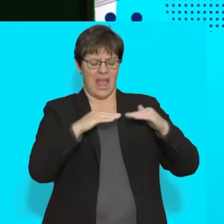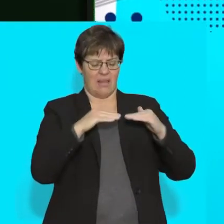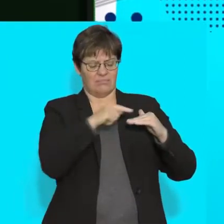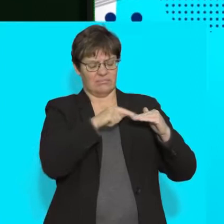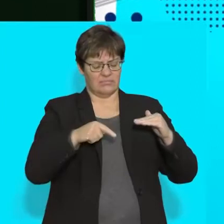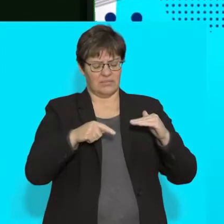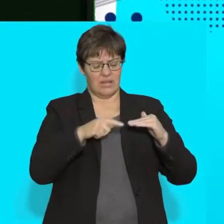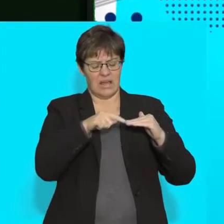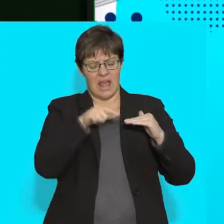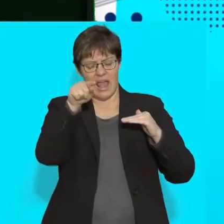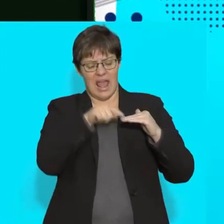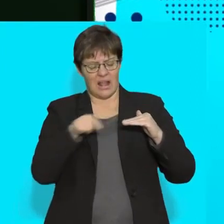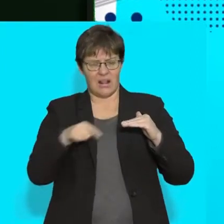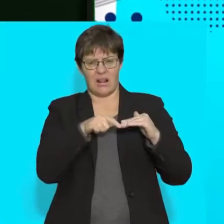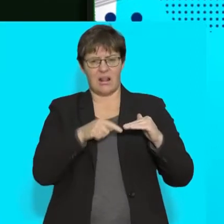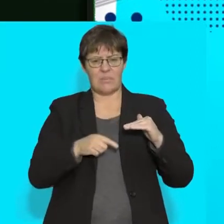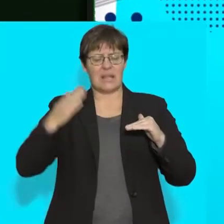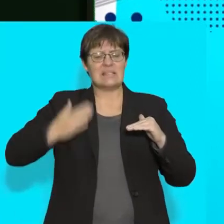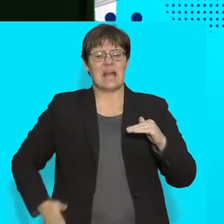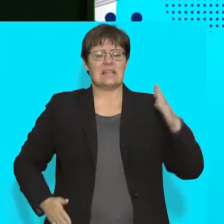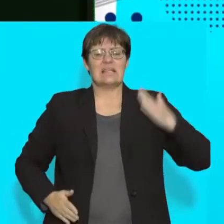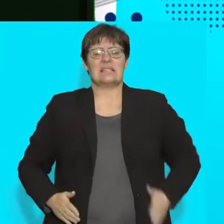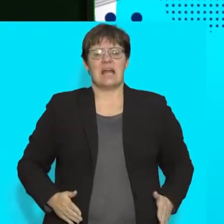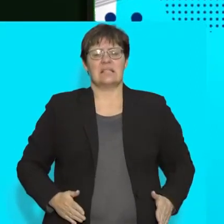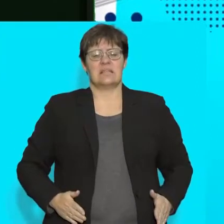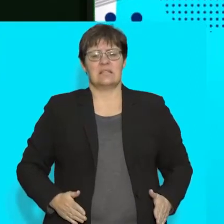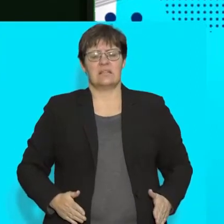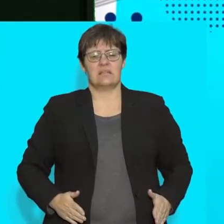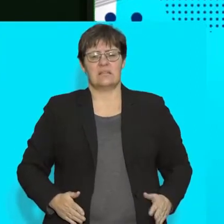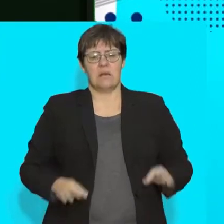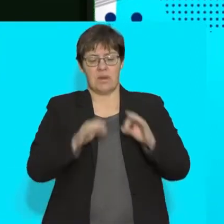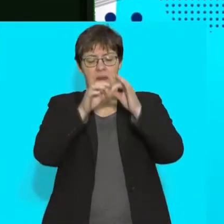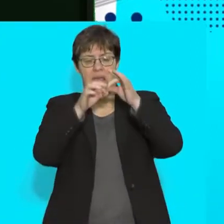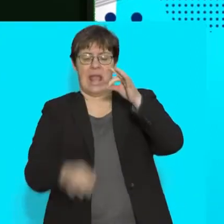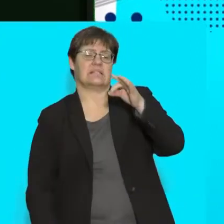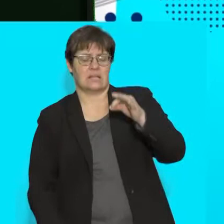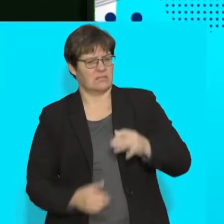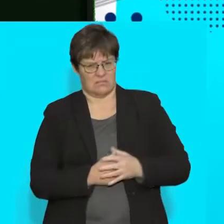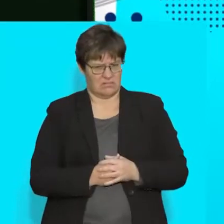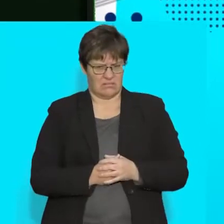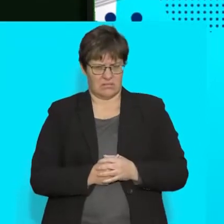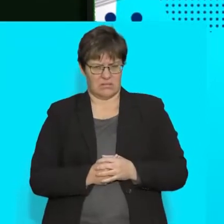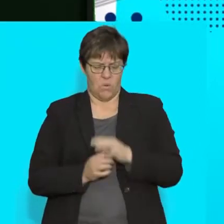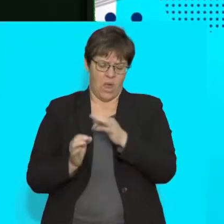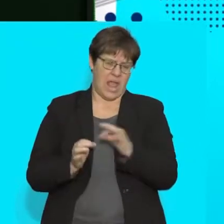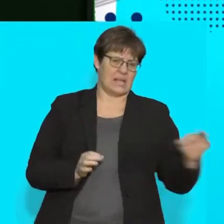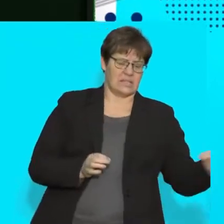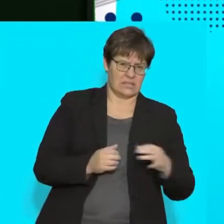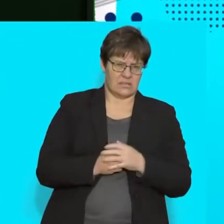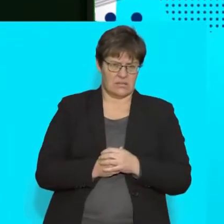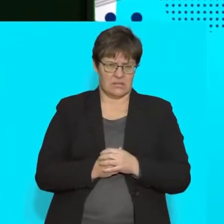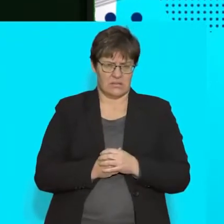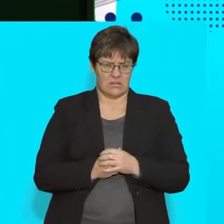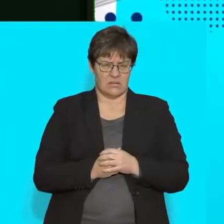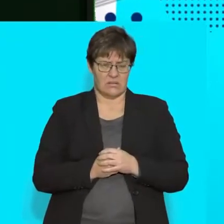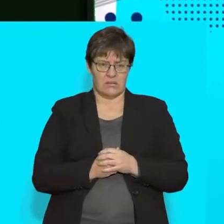when none of the sides of the triangle are extended, right? So you can only talk about exterior